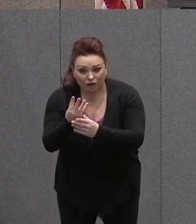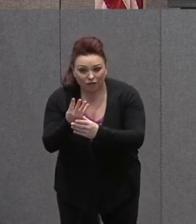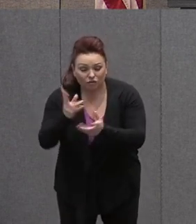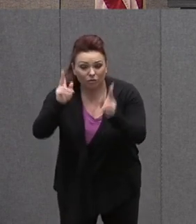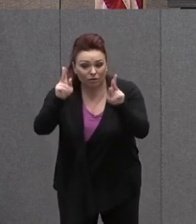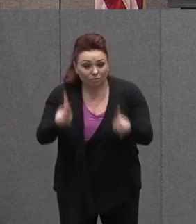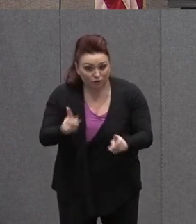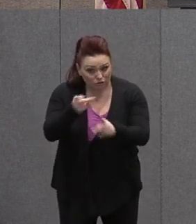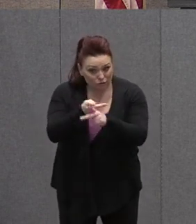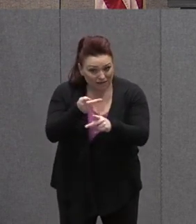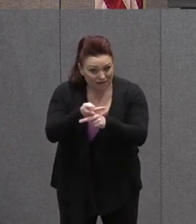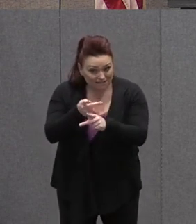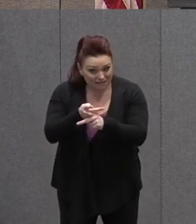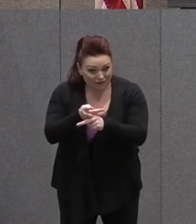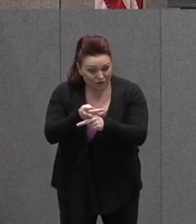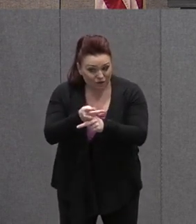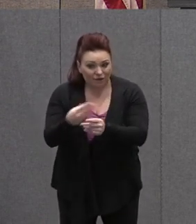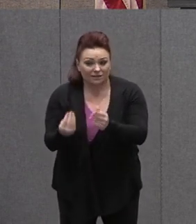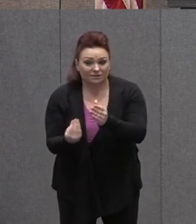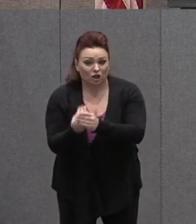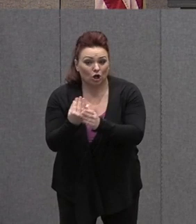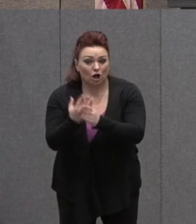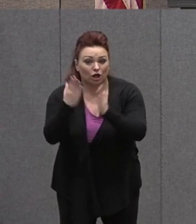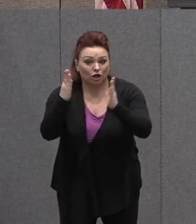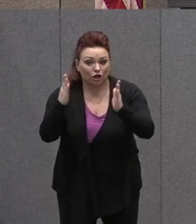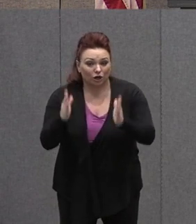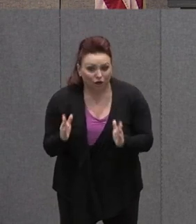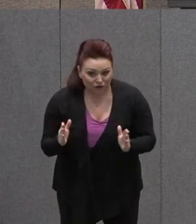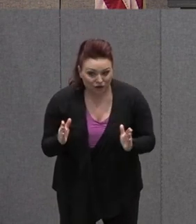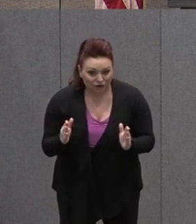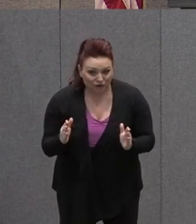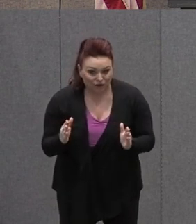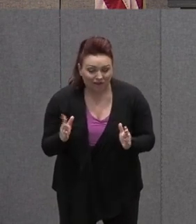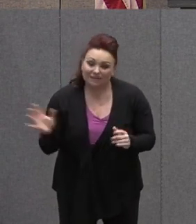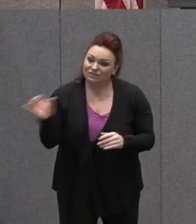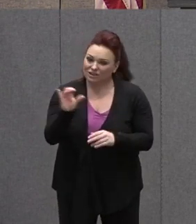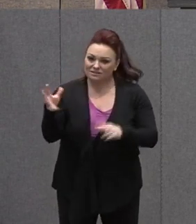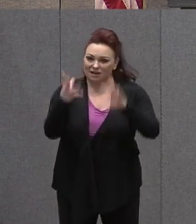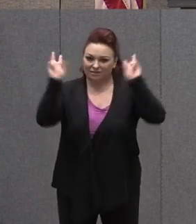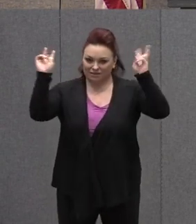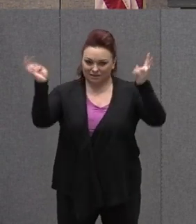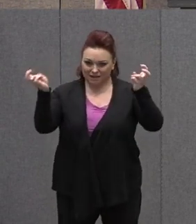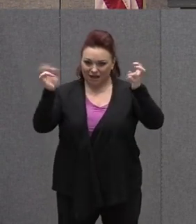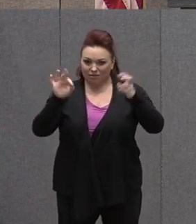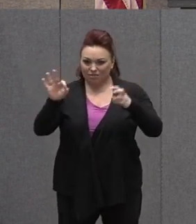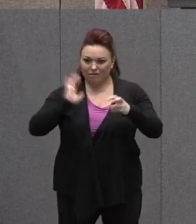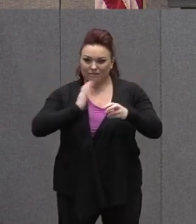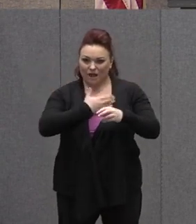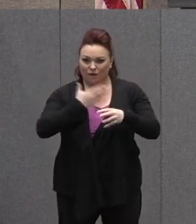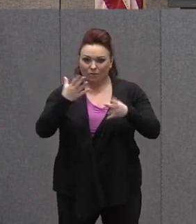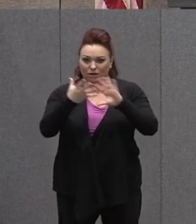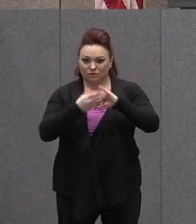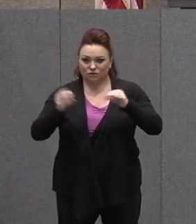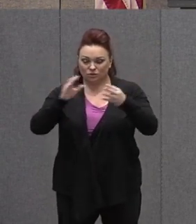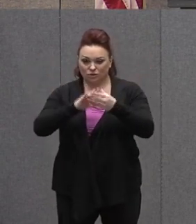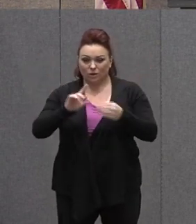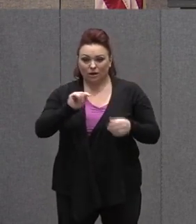gardener, just like the title of our story, the night gardener. G.